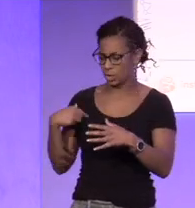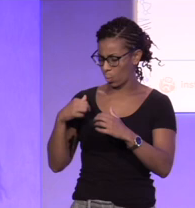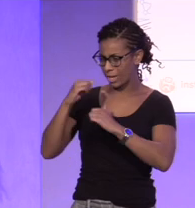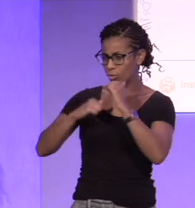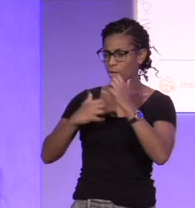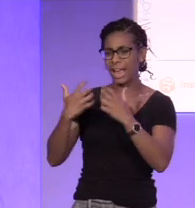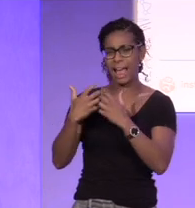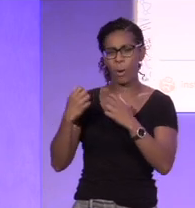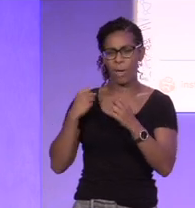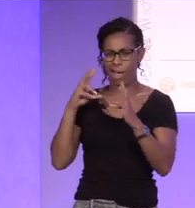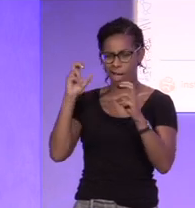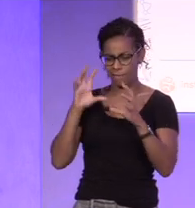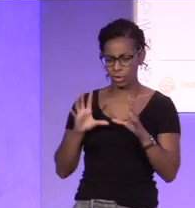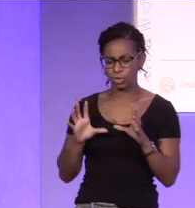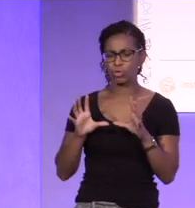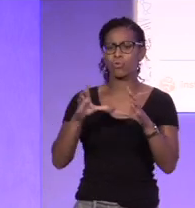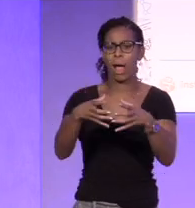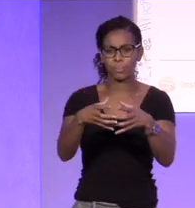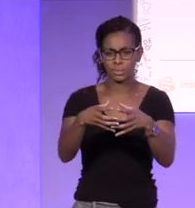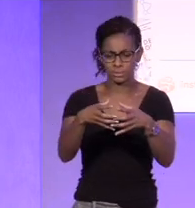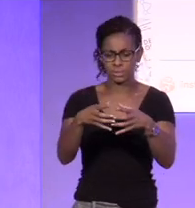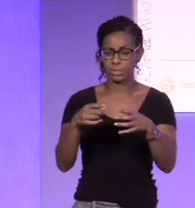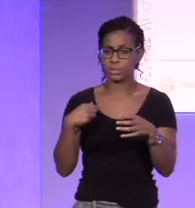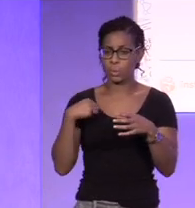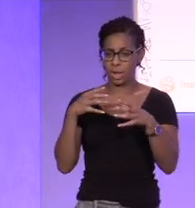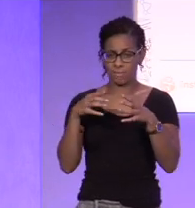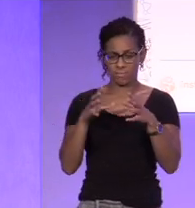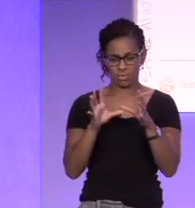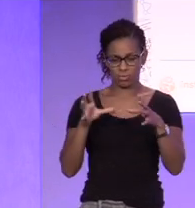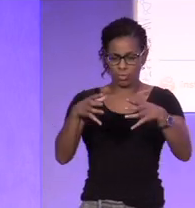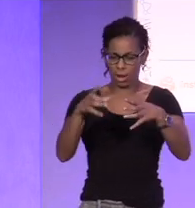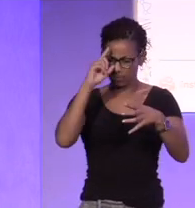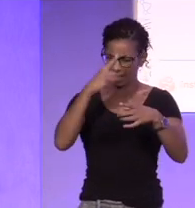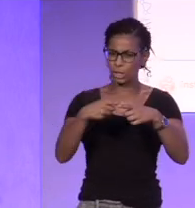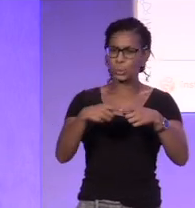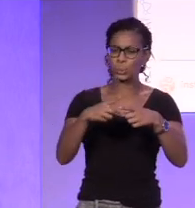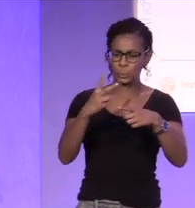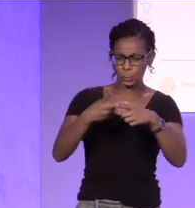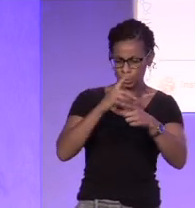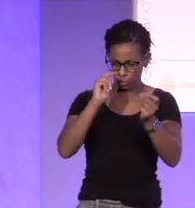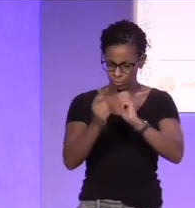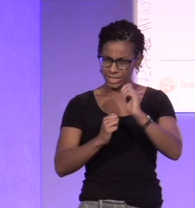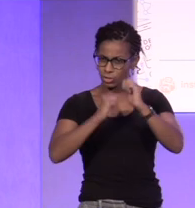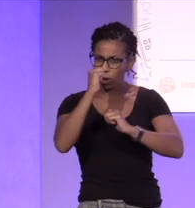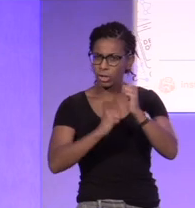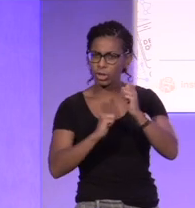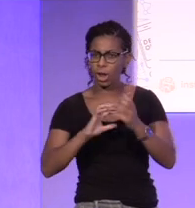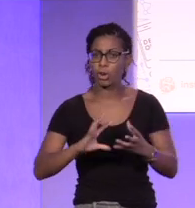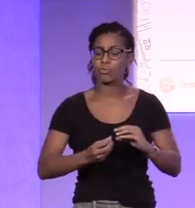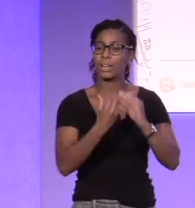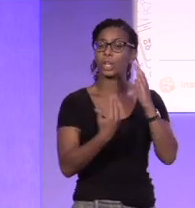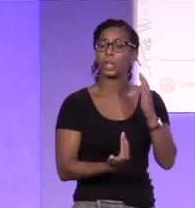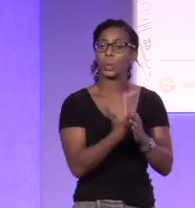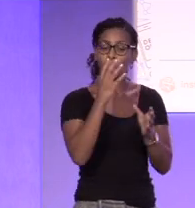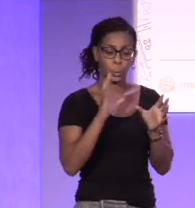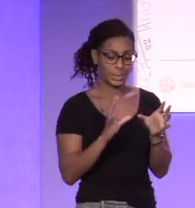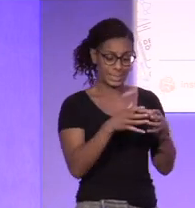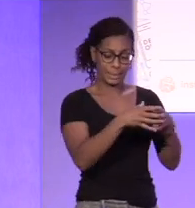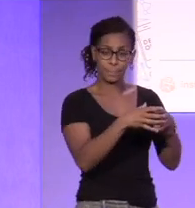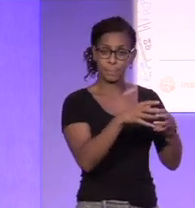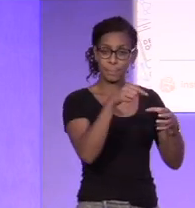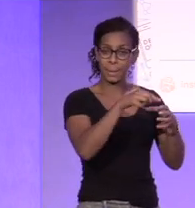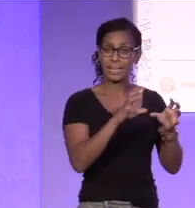of our tribes, the core tribe, decided to restructure itself, and it created a number of new teams. And one of those teams was the login and registration